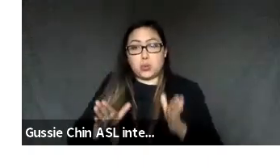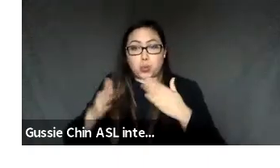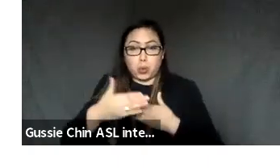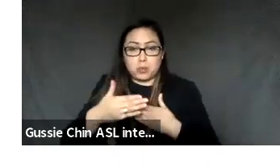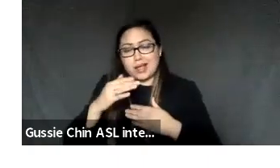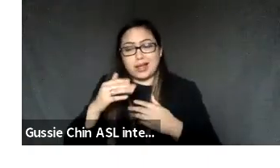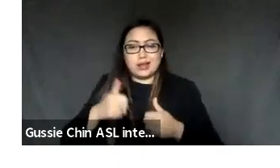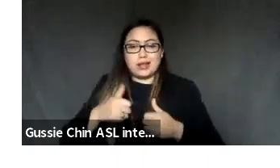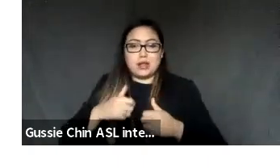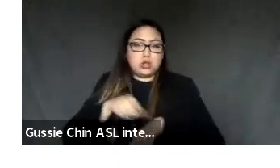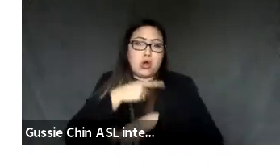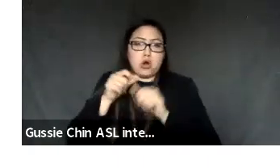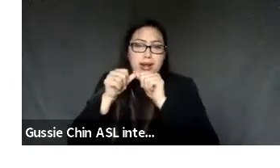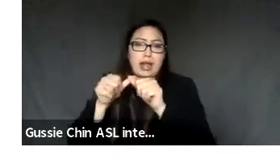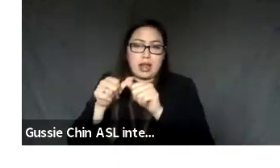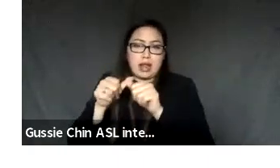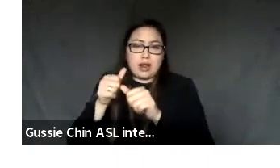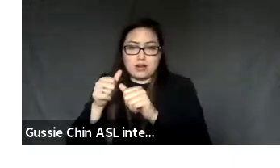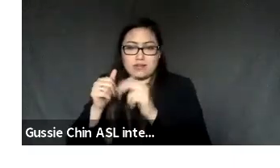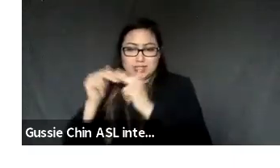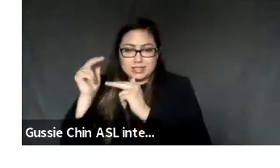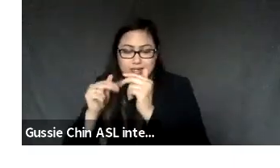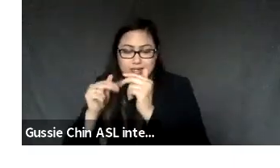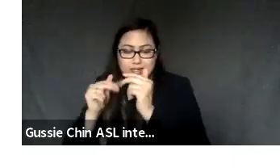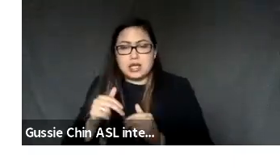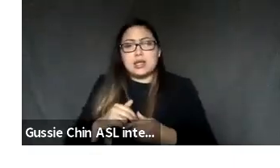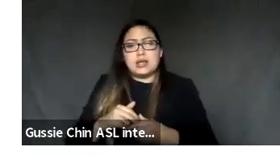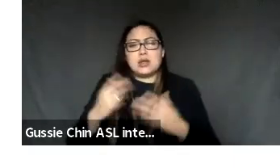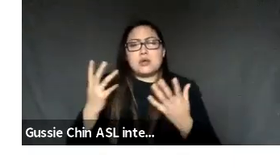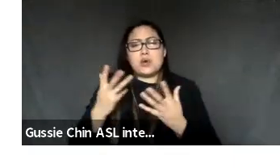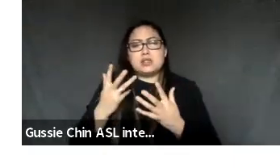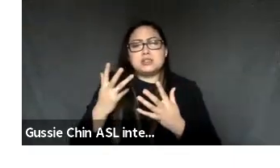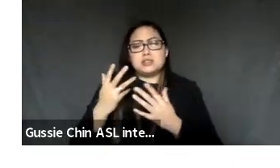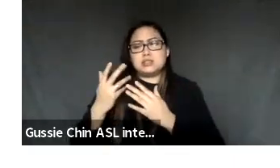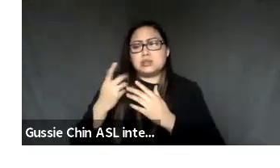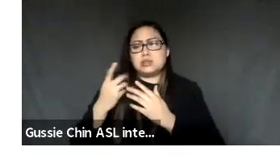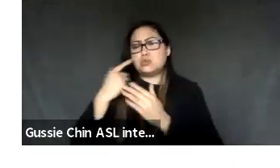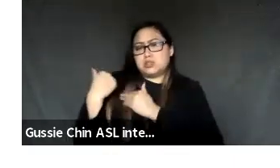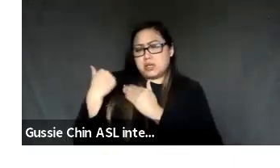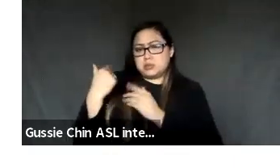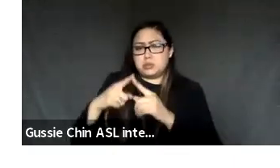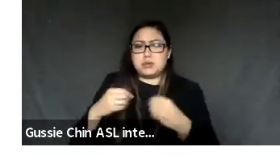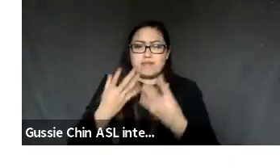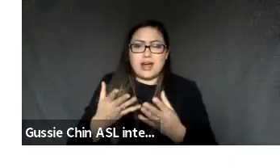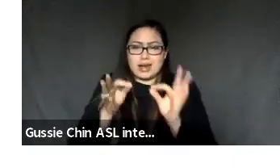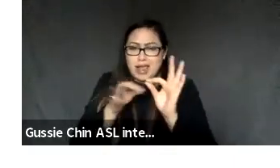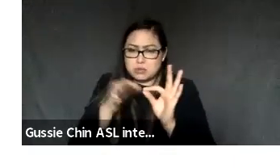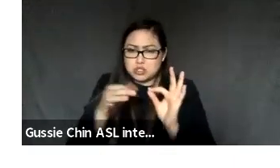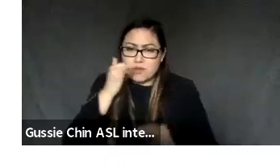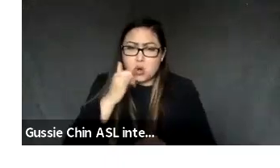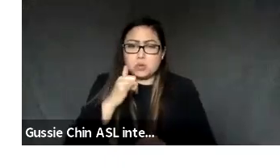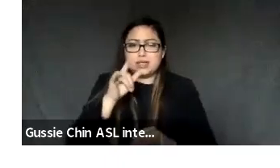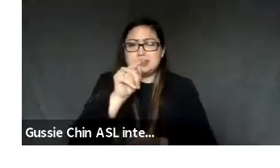what is the responsibility of the facility to provide a captioned phone, video phone, or TTY in the person's